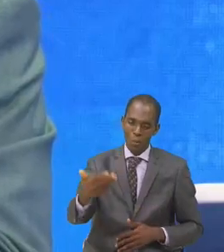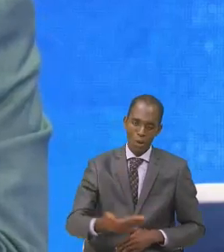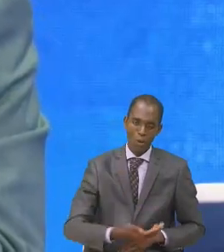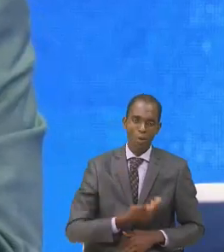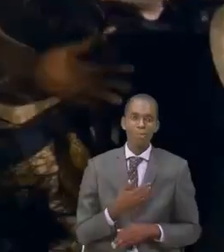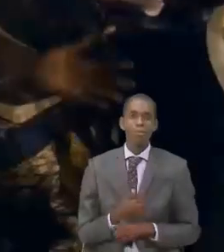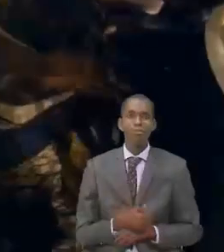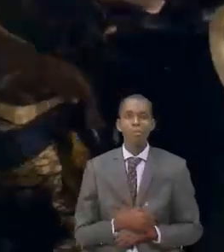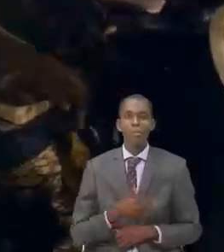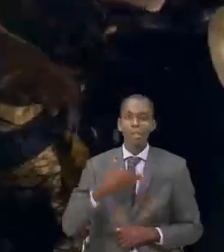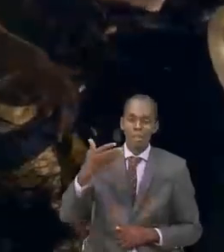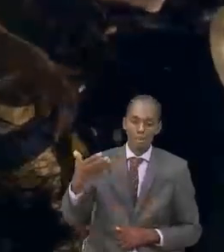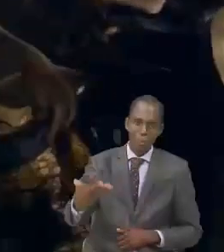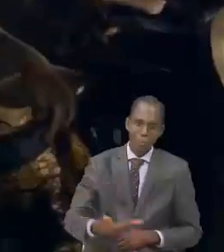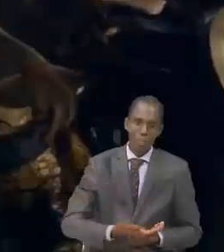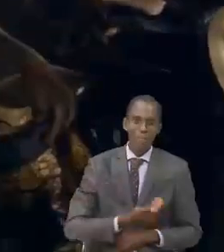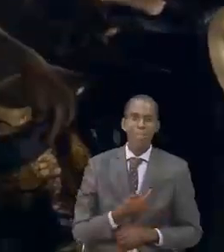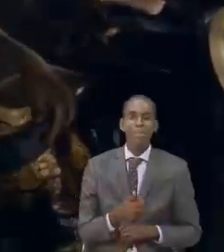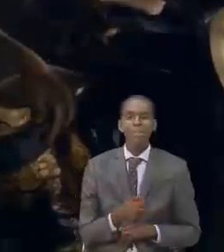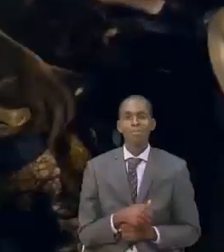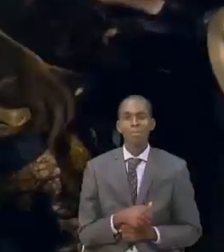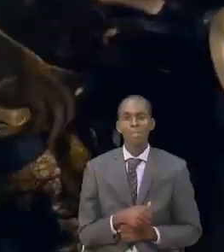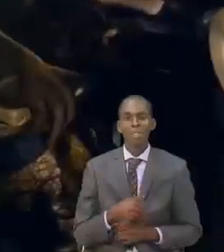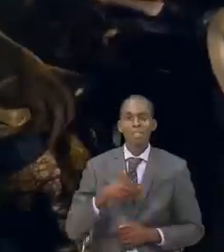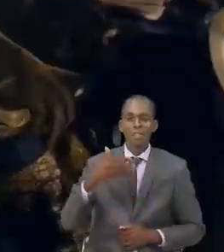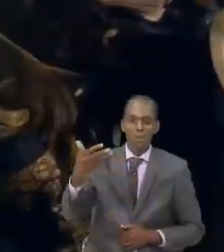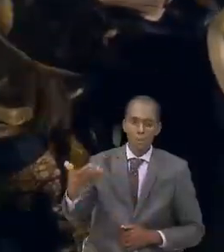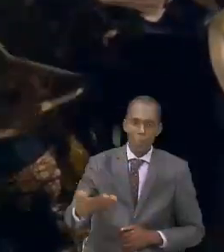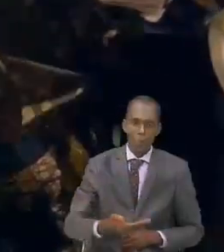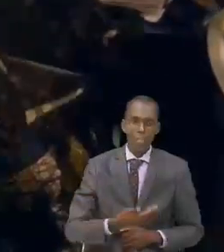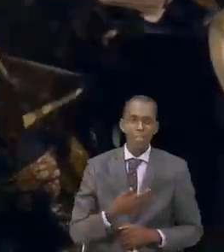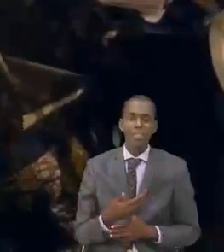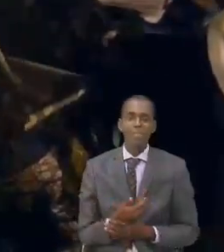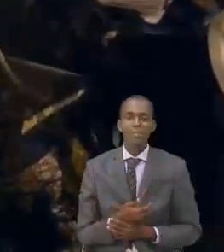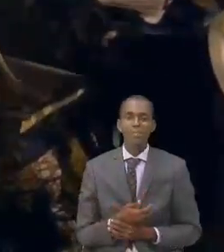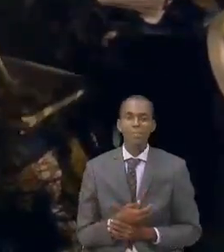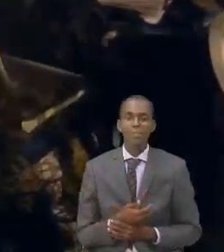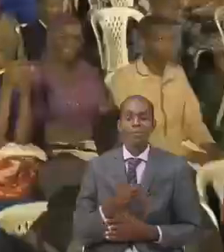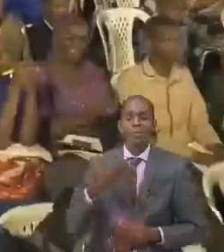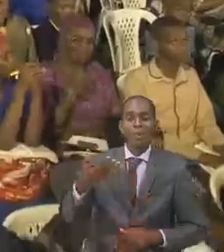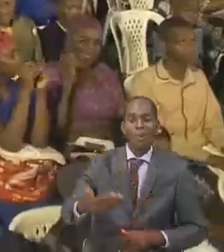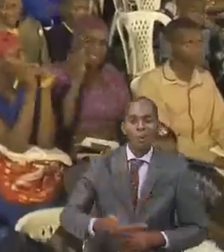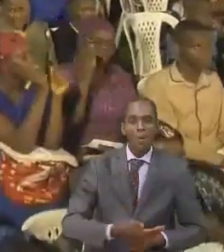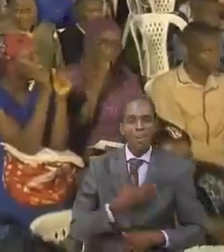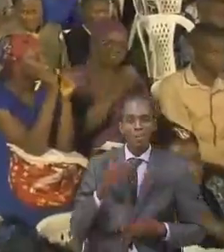in Jesus' name. Welcome. Welcome.